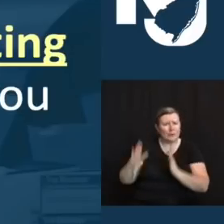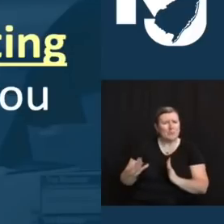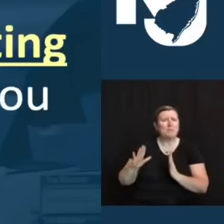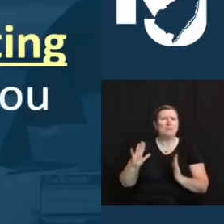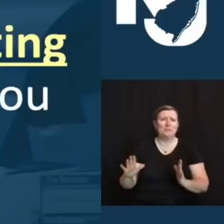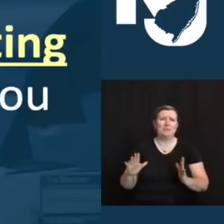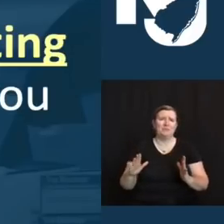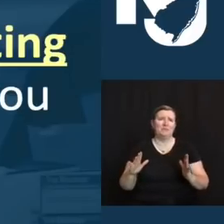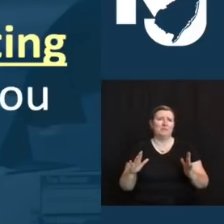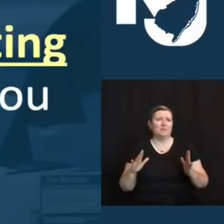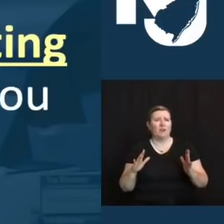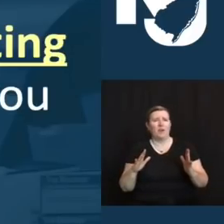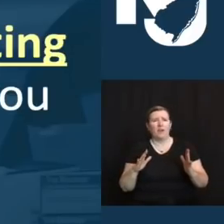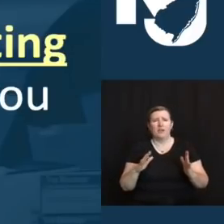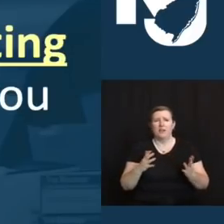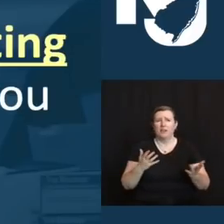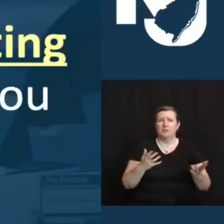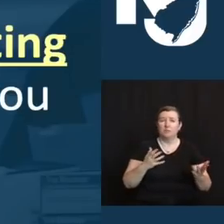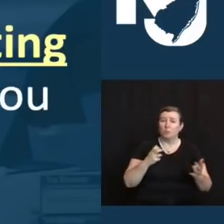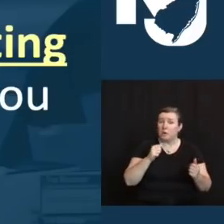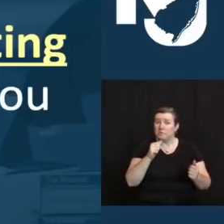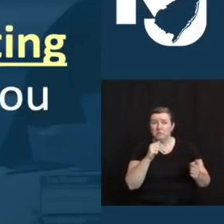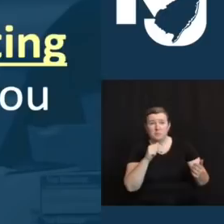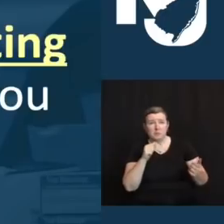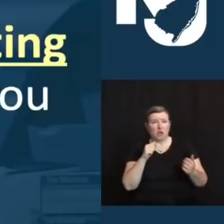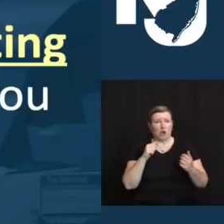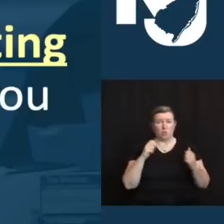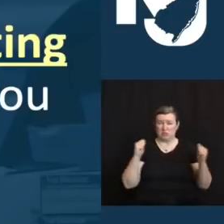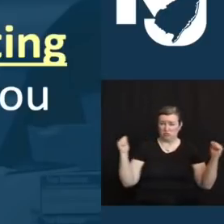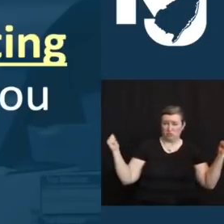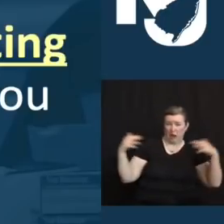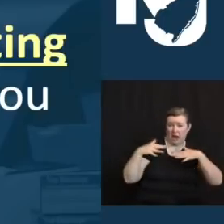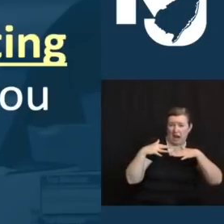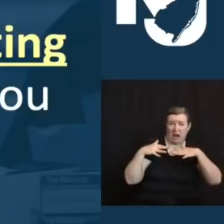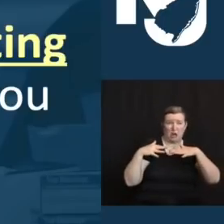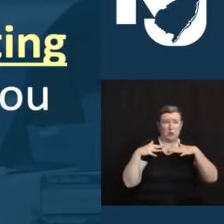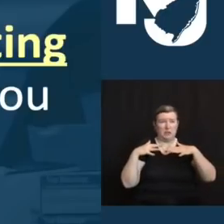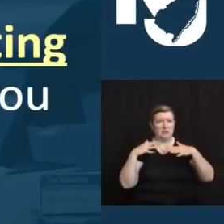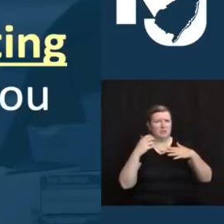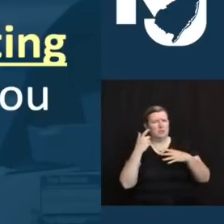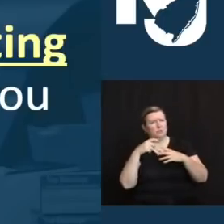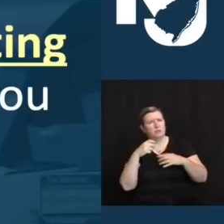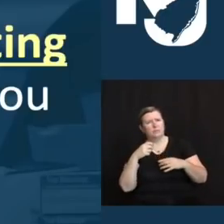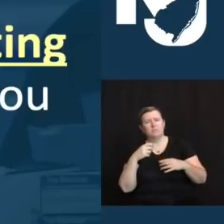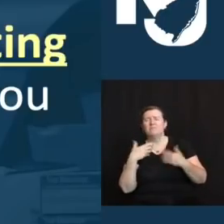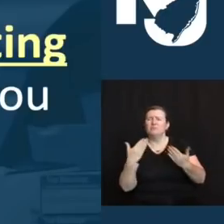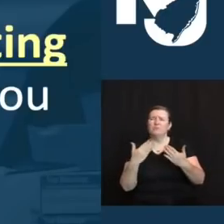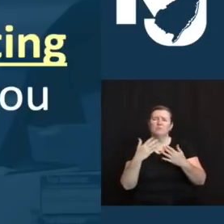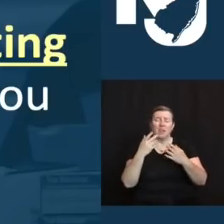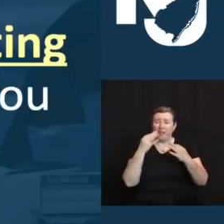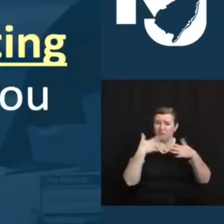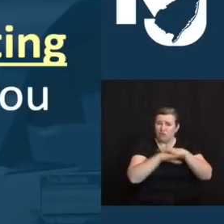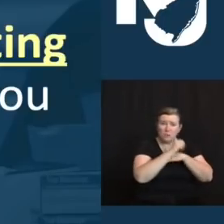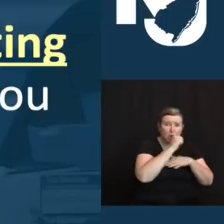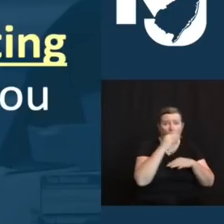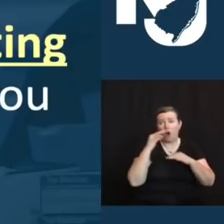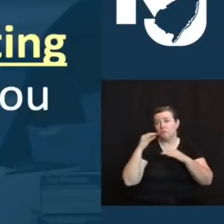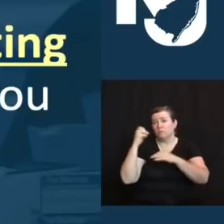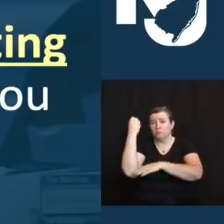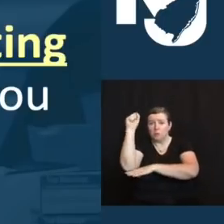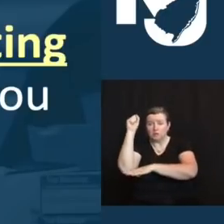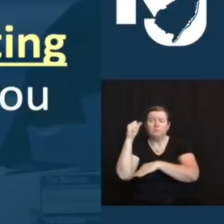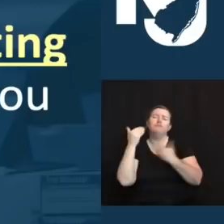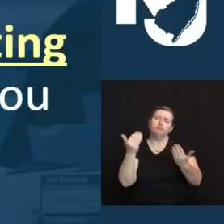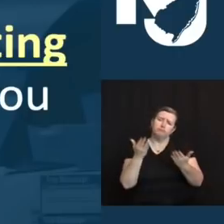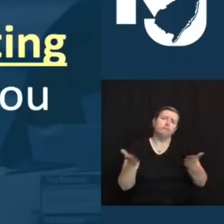protest, go get tested. Everyone should know if they are carrying the coronavirus, And as Judy pointed out the other day, we are seeing an